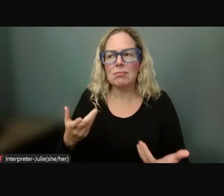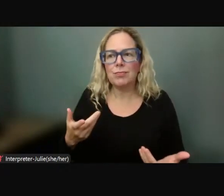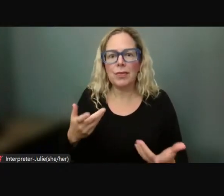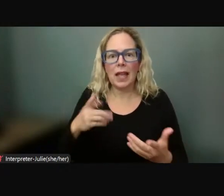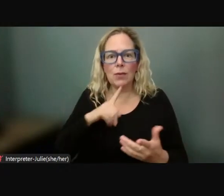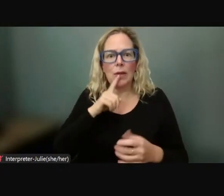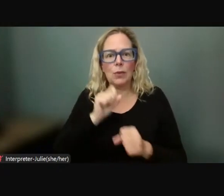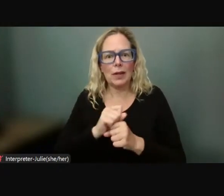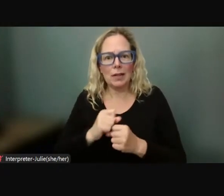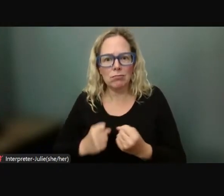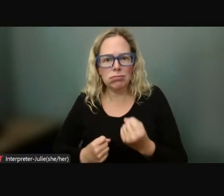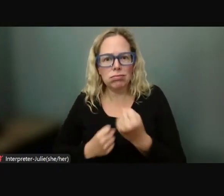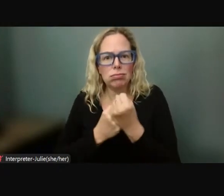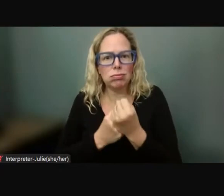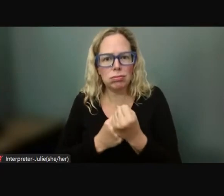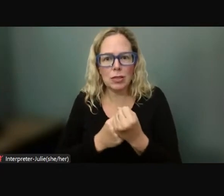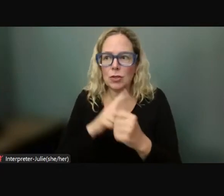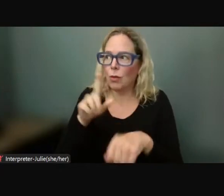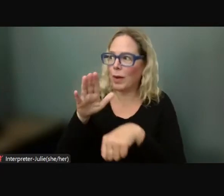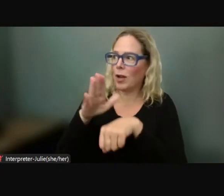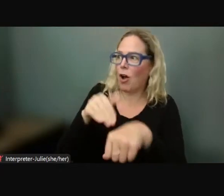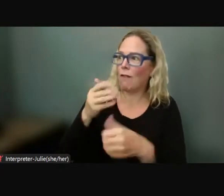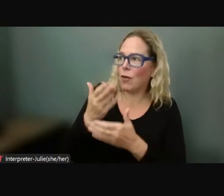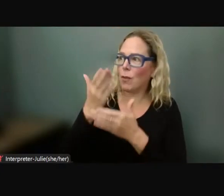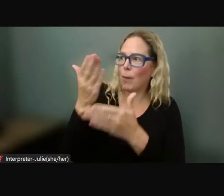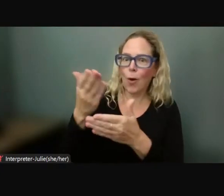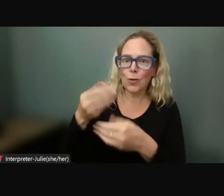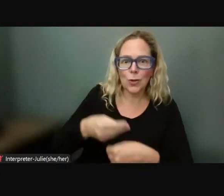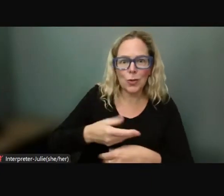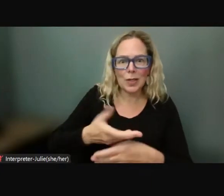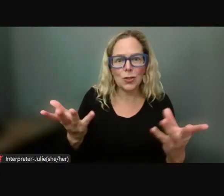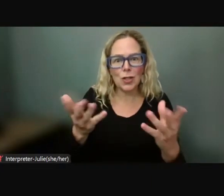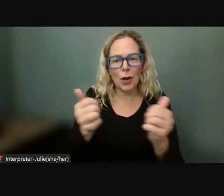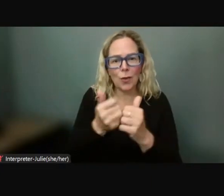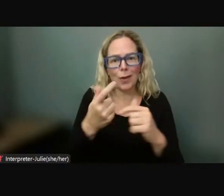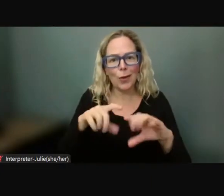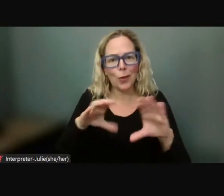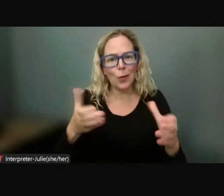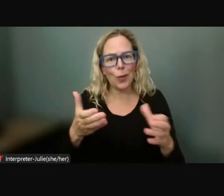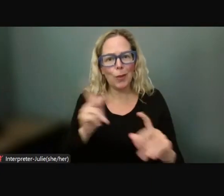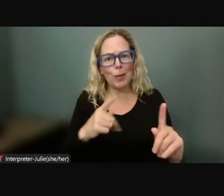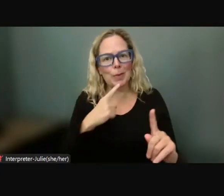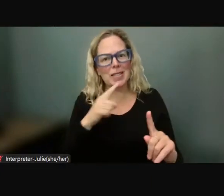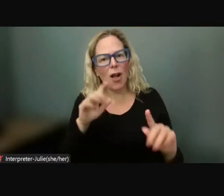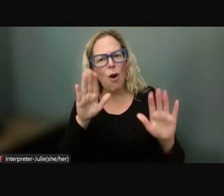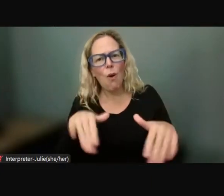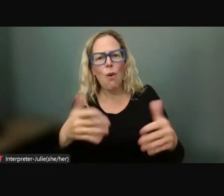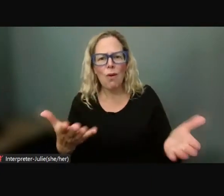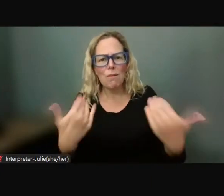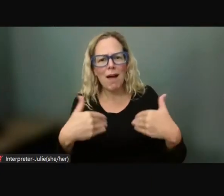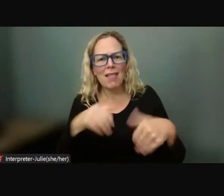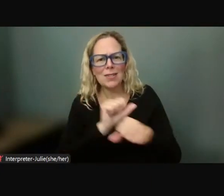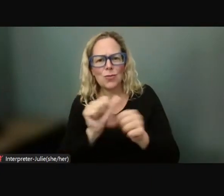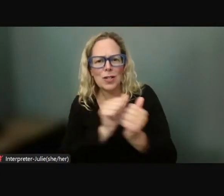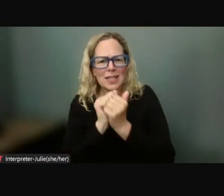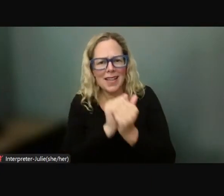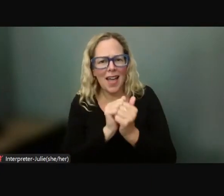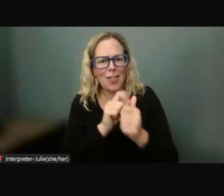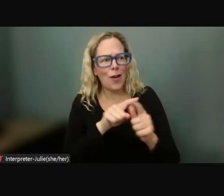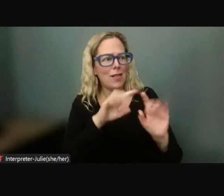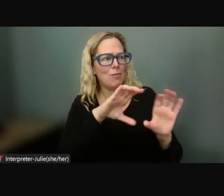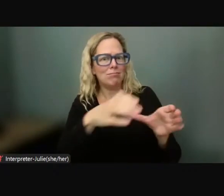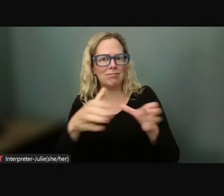for proposals, they get shared out with the group. And sometimes people will say, let's work on this together. And kind of like subgroups are formed as